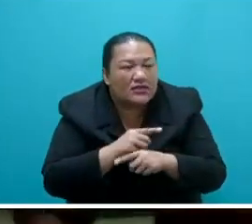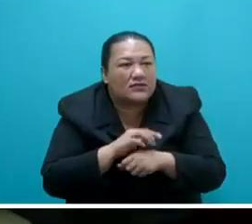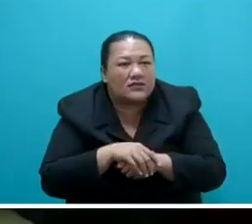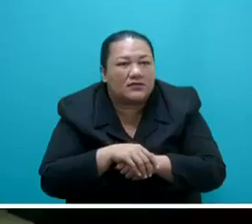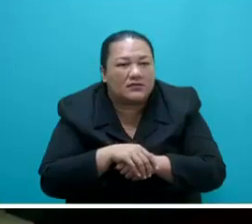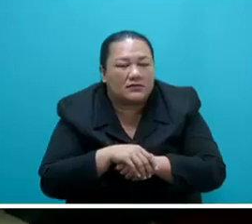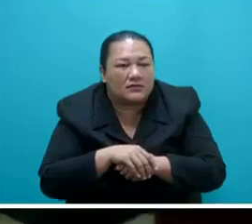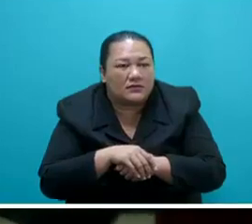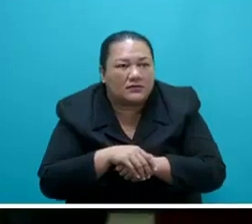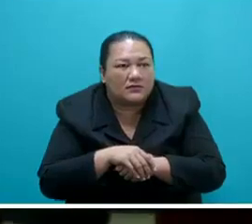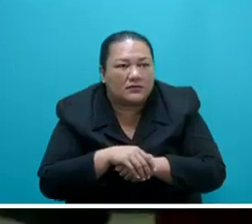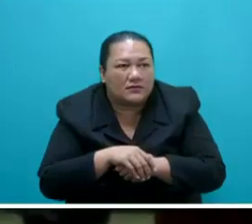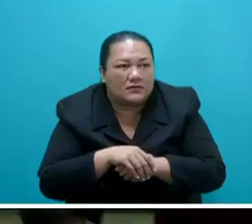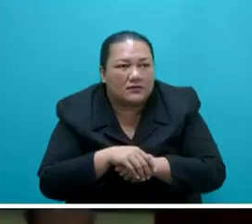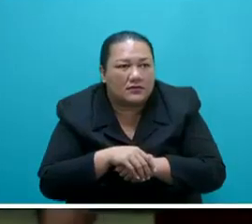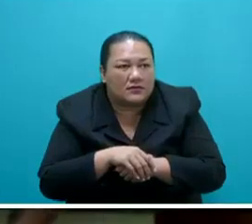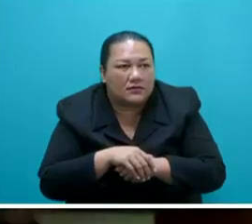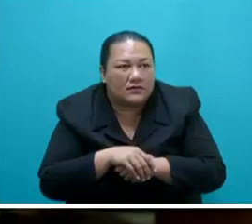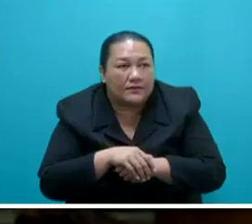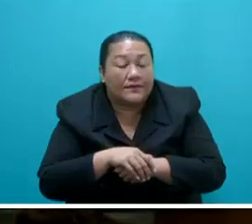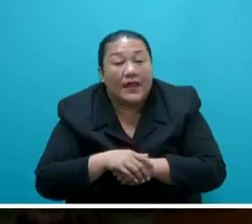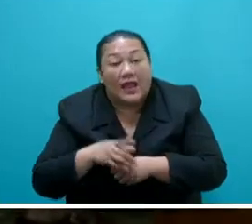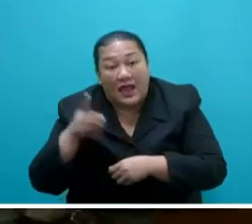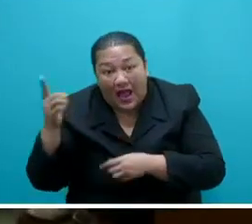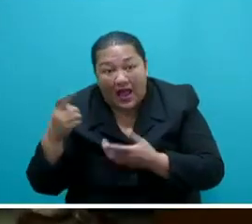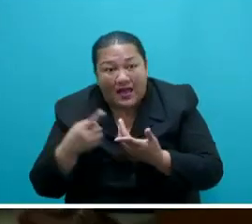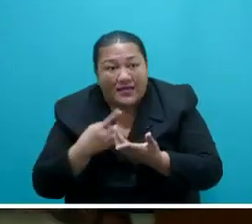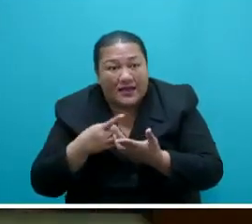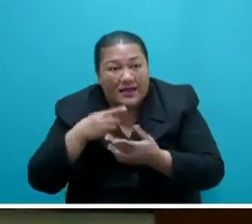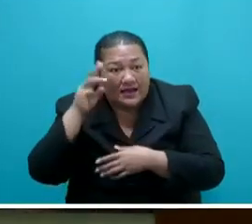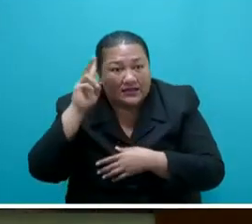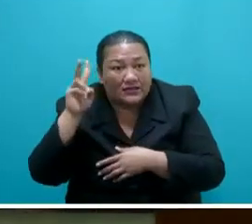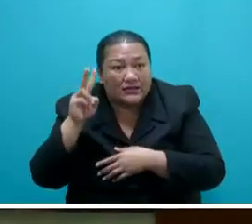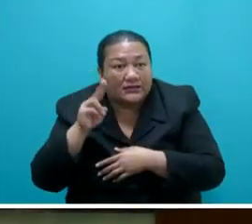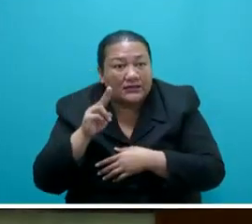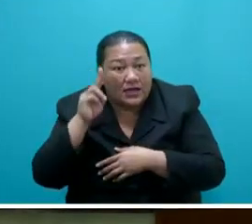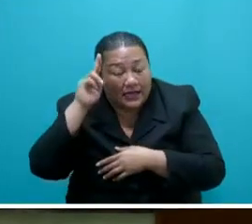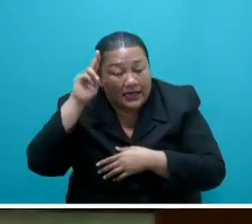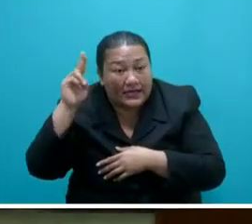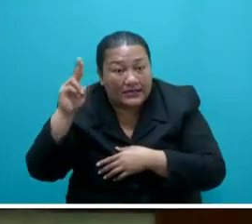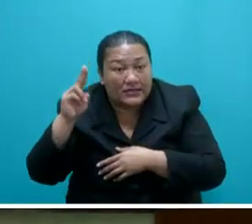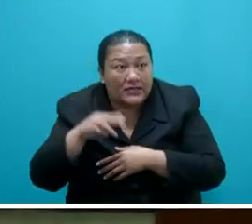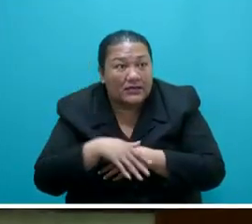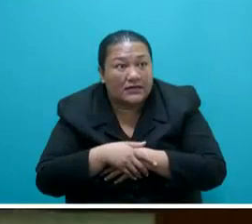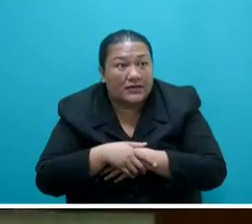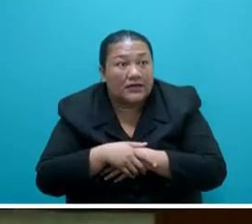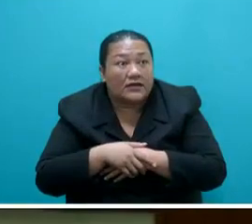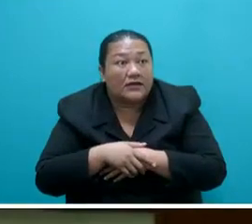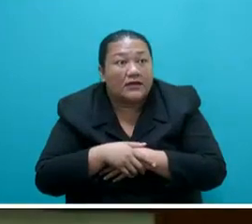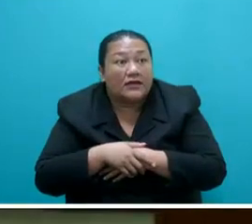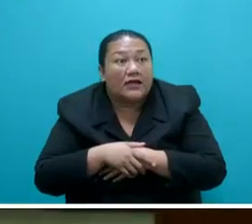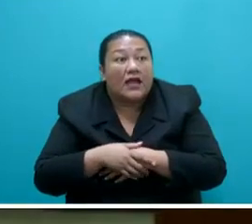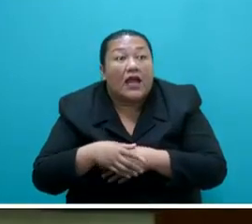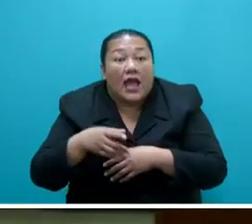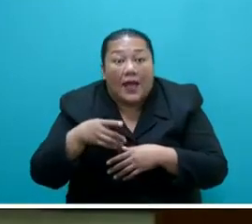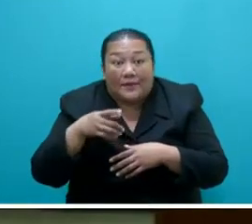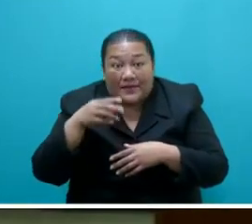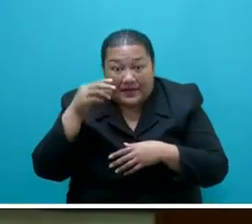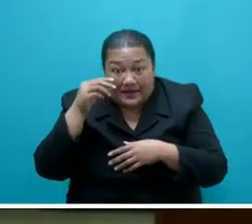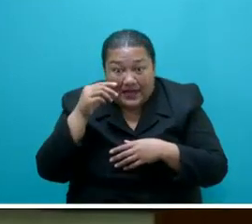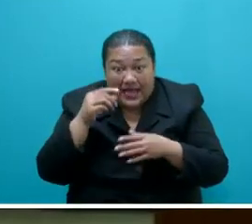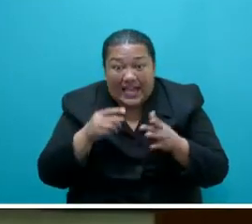country. While in other nations, other indigenous people are often contained in tiny